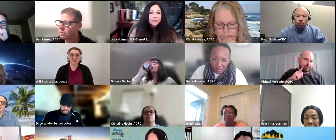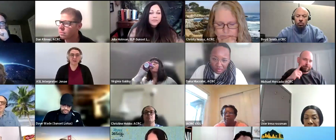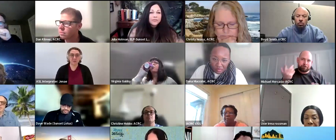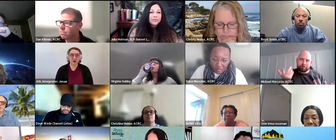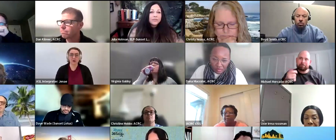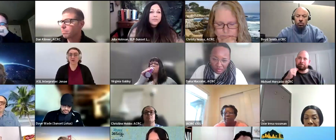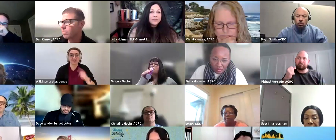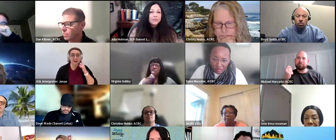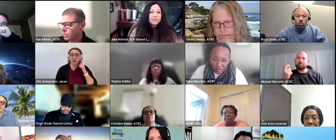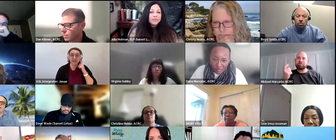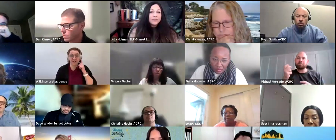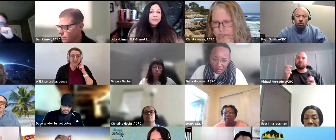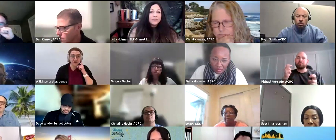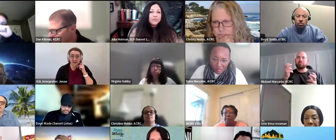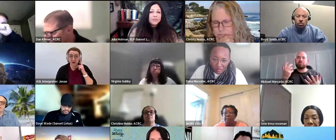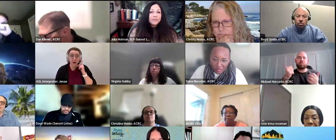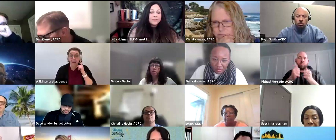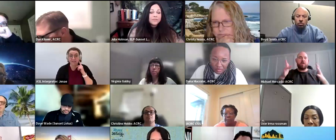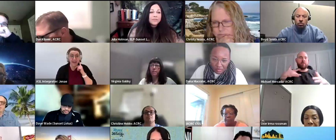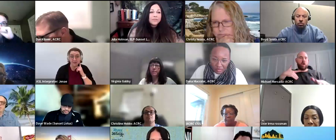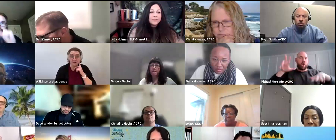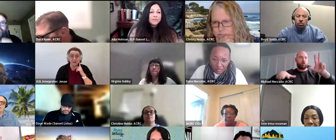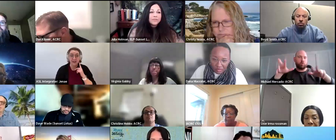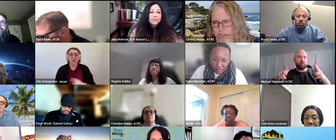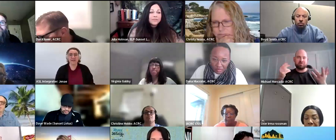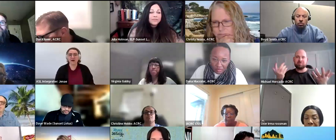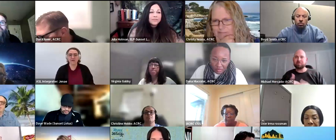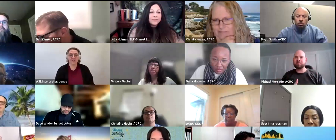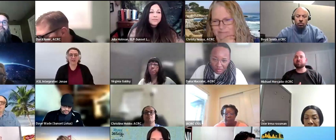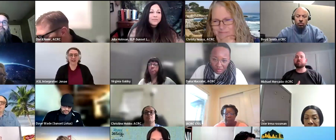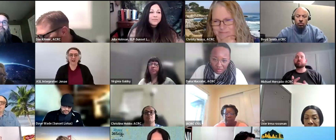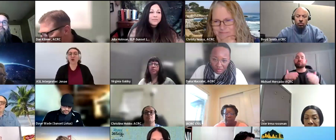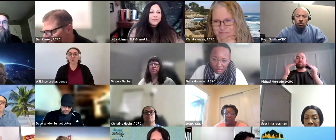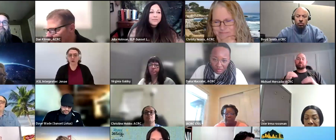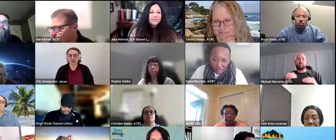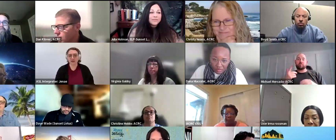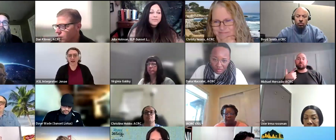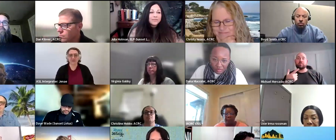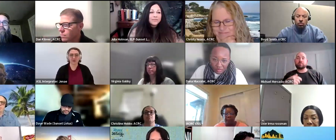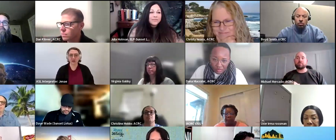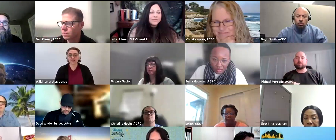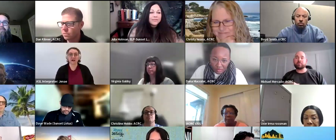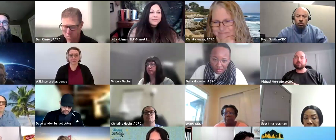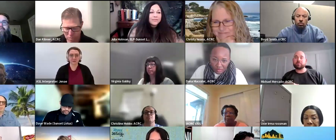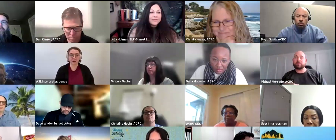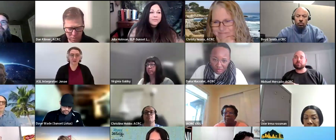comes up to you that you don't know. You can just kind of point to your ear and go, I'm deaf, without feeling awkward and